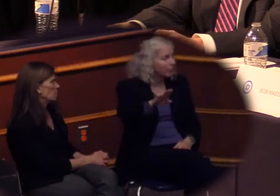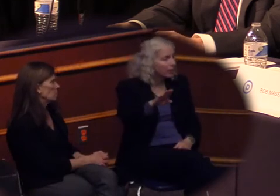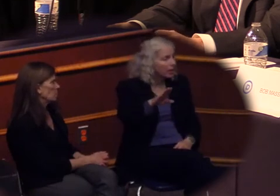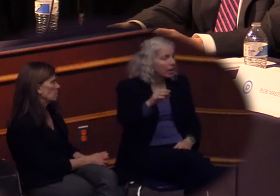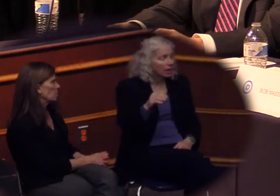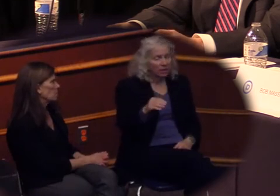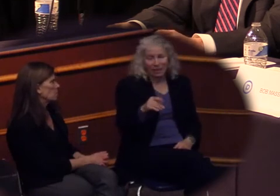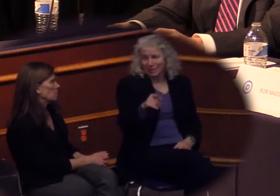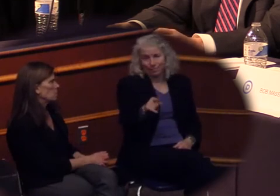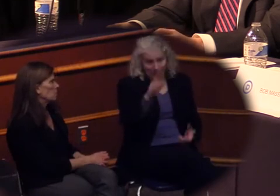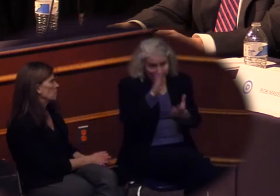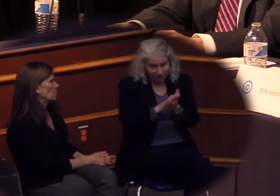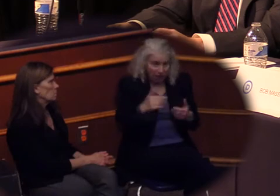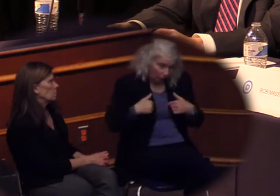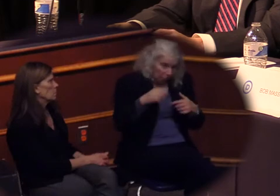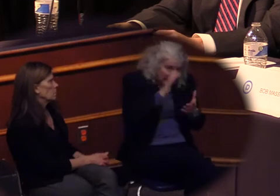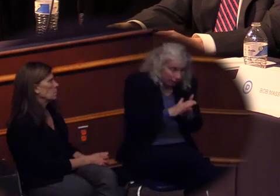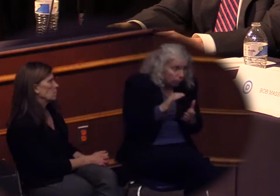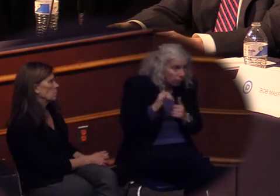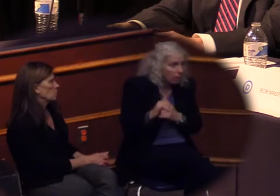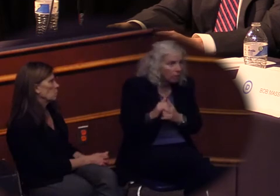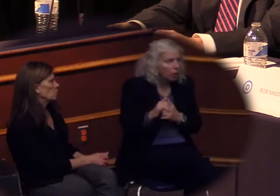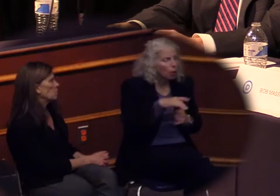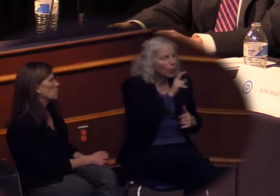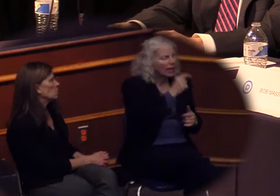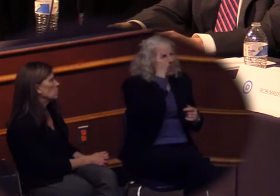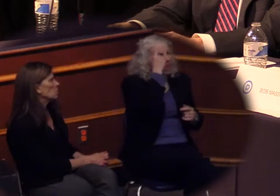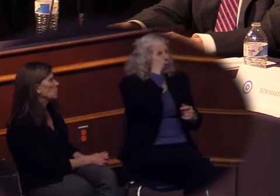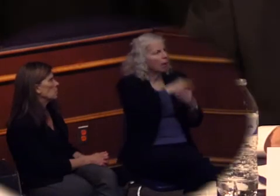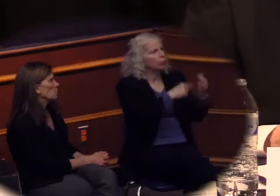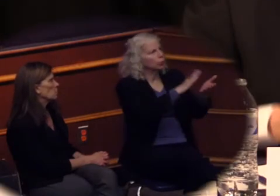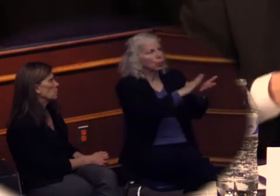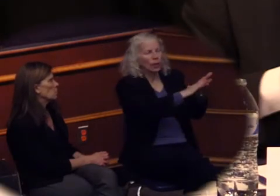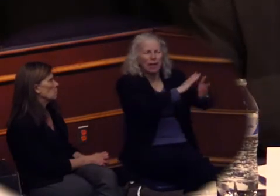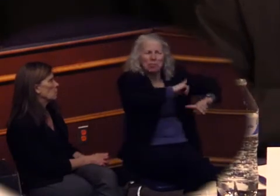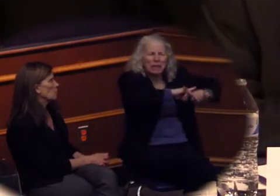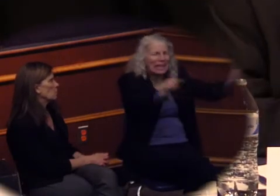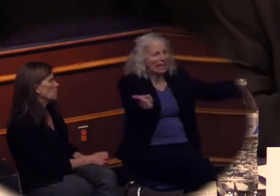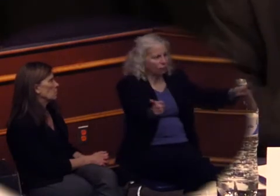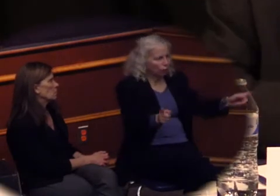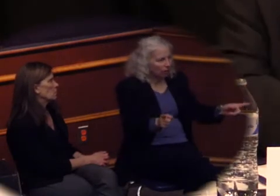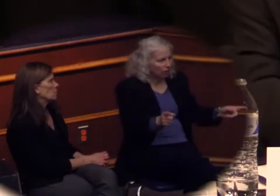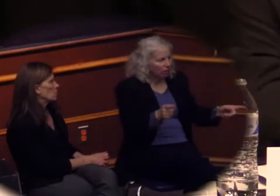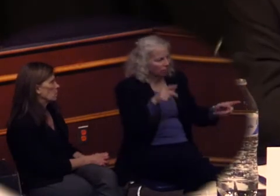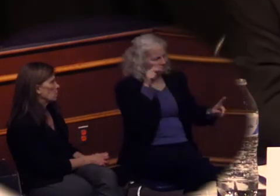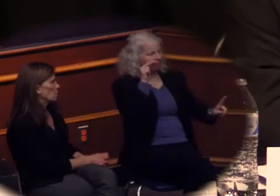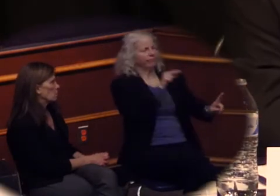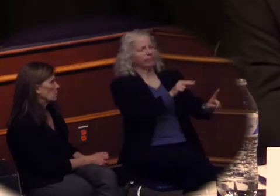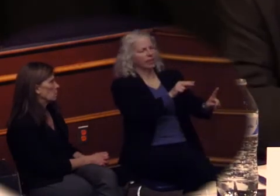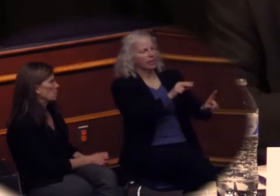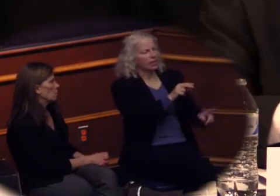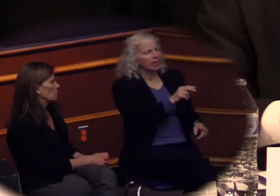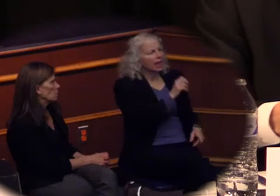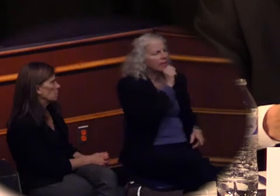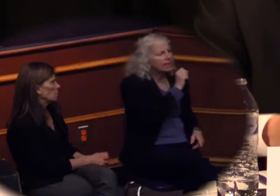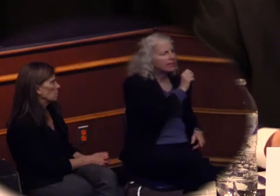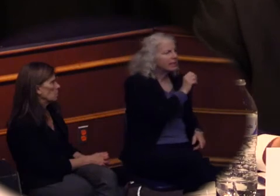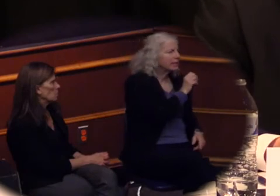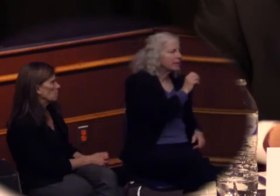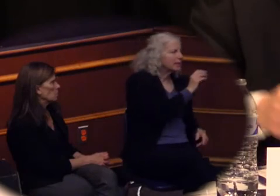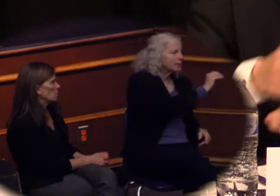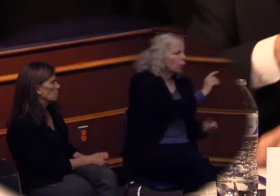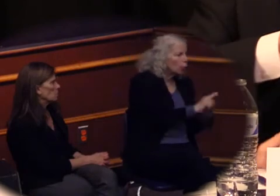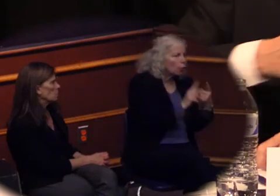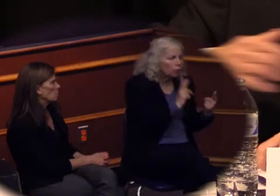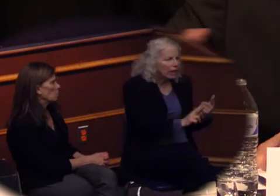convinced, as I am, that we need to rethink school fundamentally. So that means that we rethink zero to three, we rethink